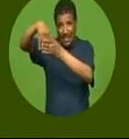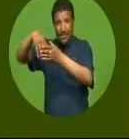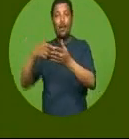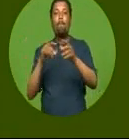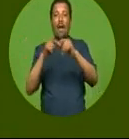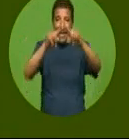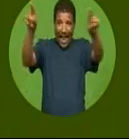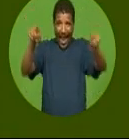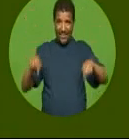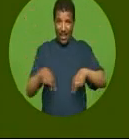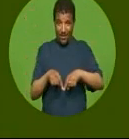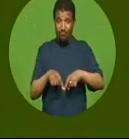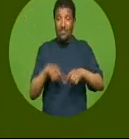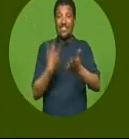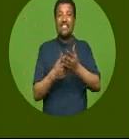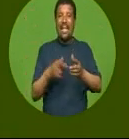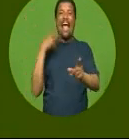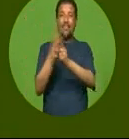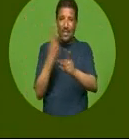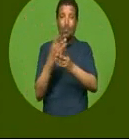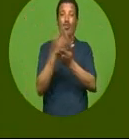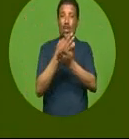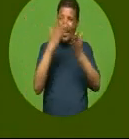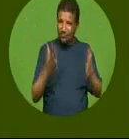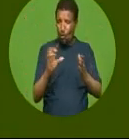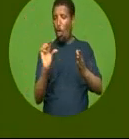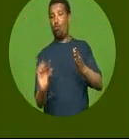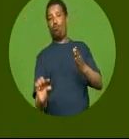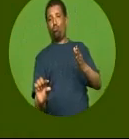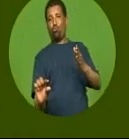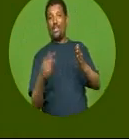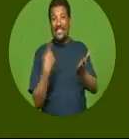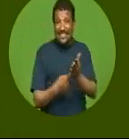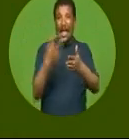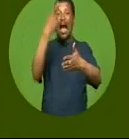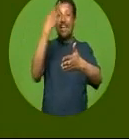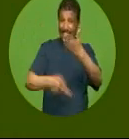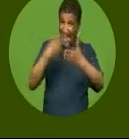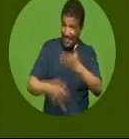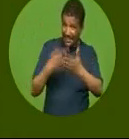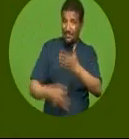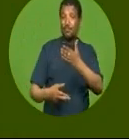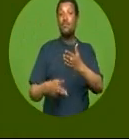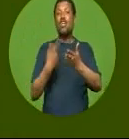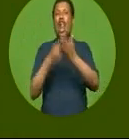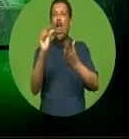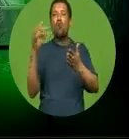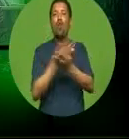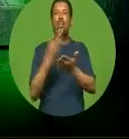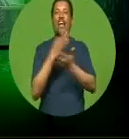Consequently, the expected farm productivity is lower, and this results in lower